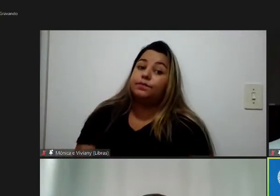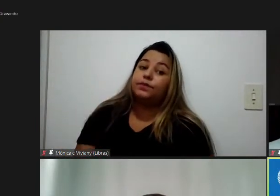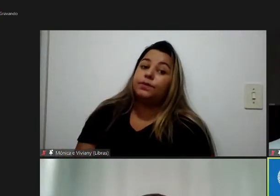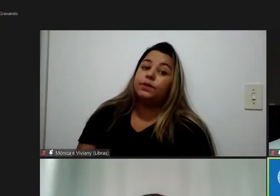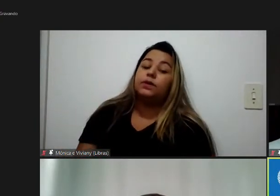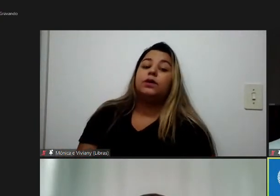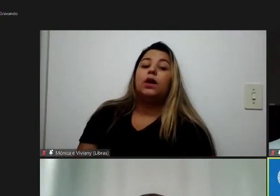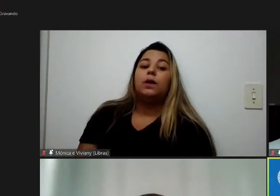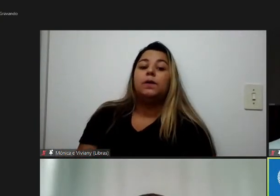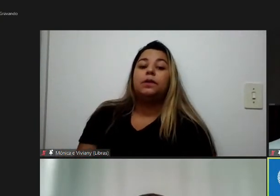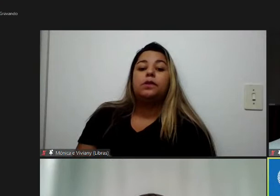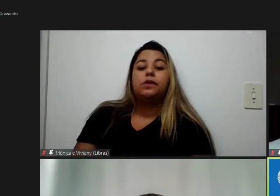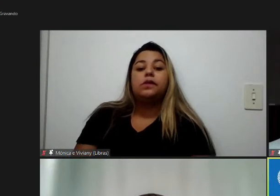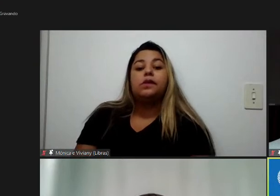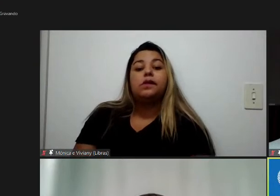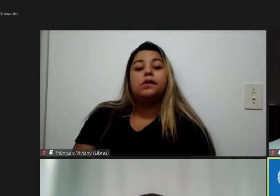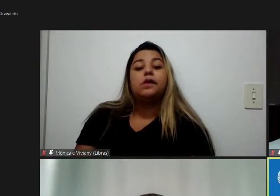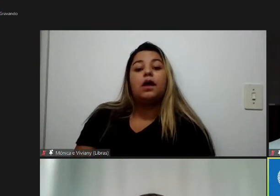more?